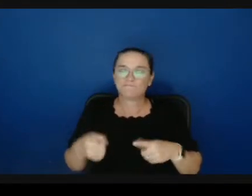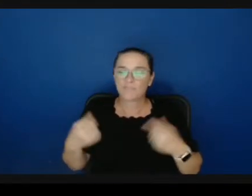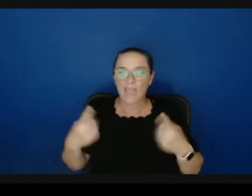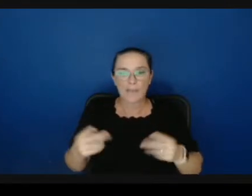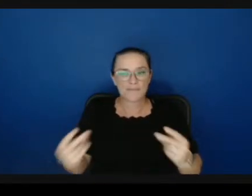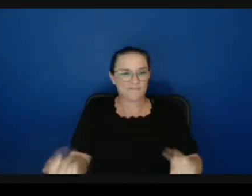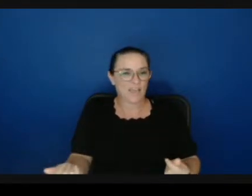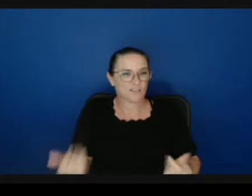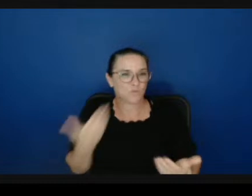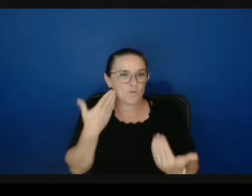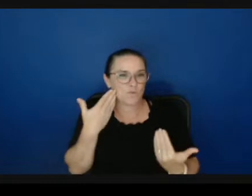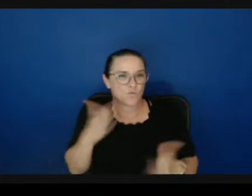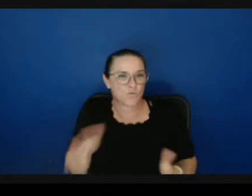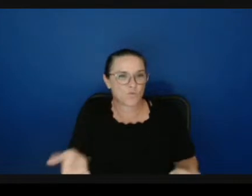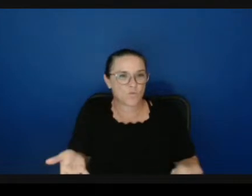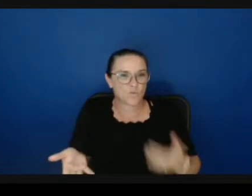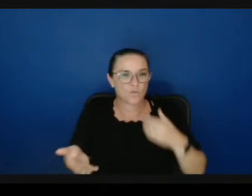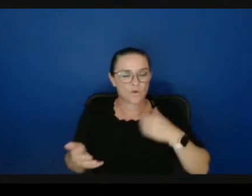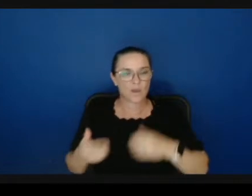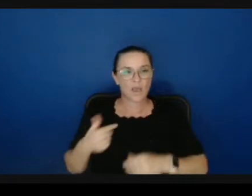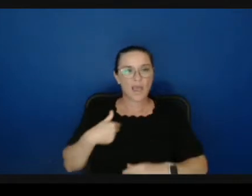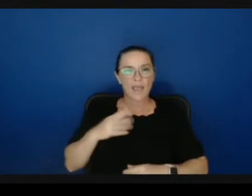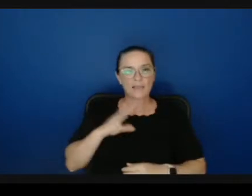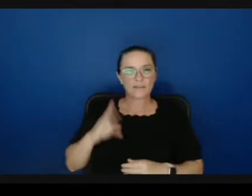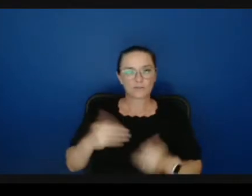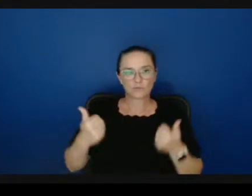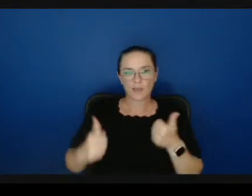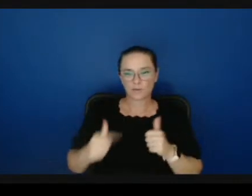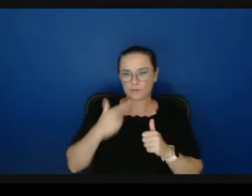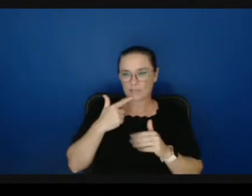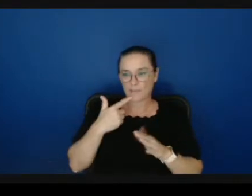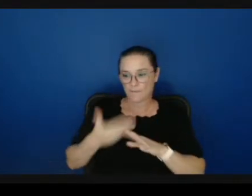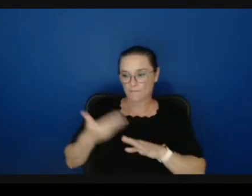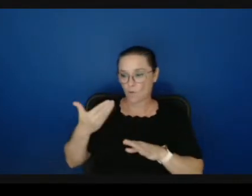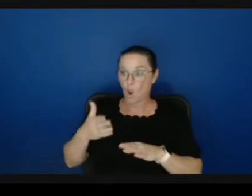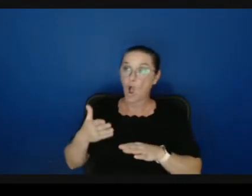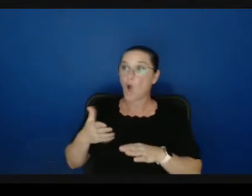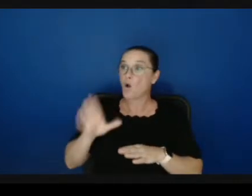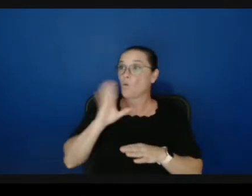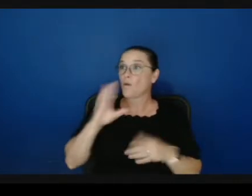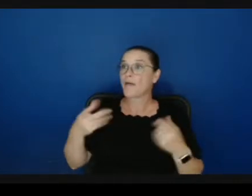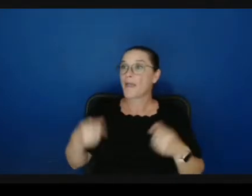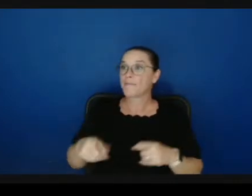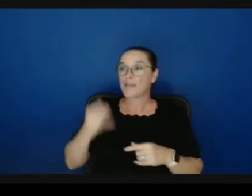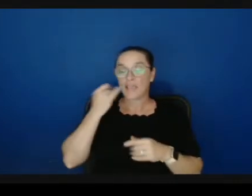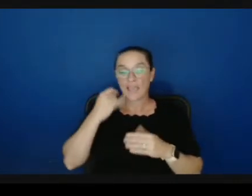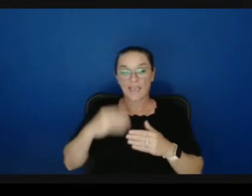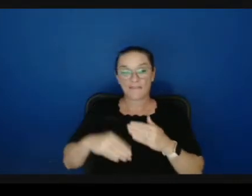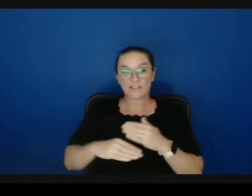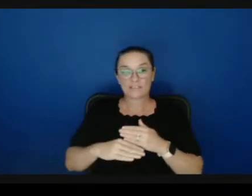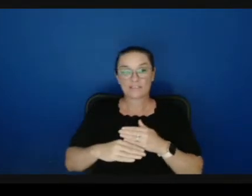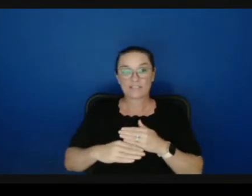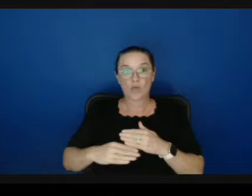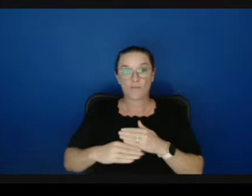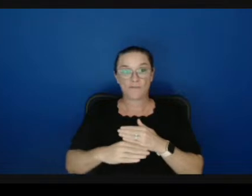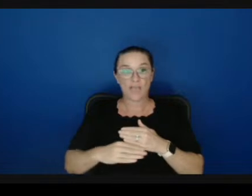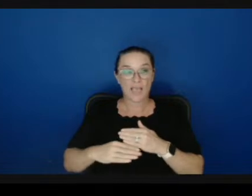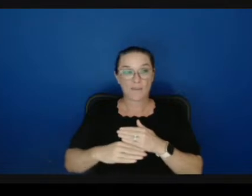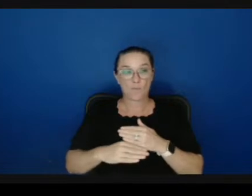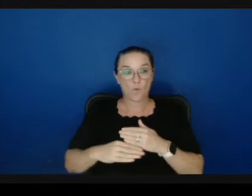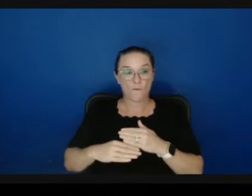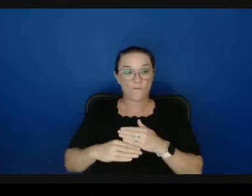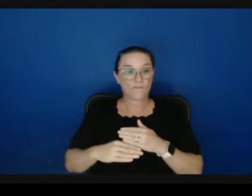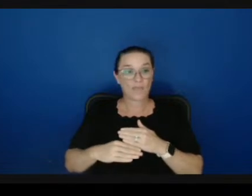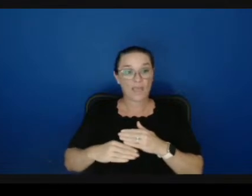I would never try to call one of those in advance. I just, it's just like, like if the south flank is moving now, so much pressurized that much,